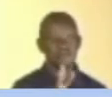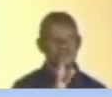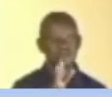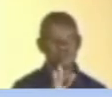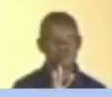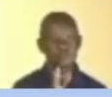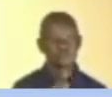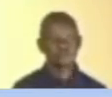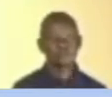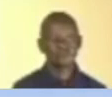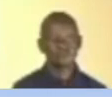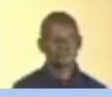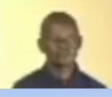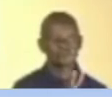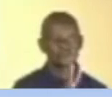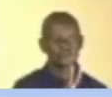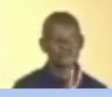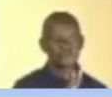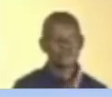563, with